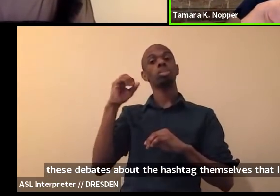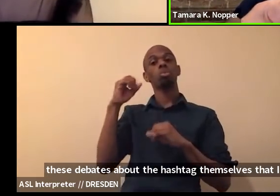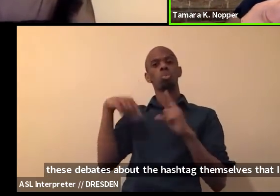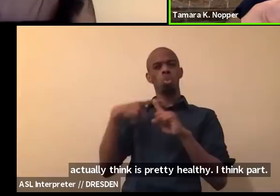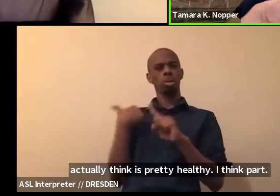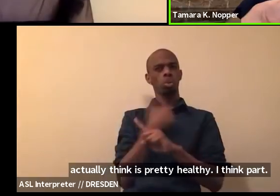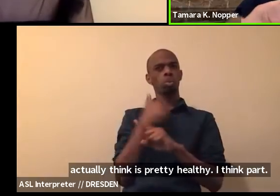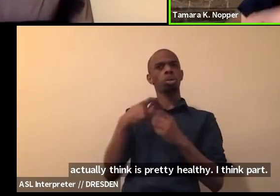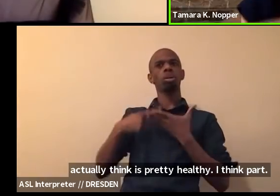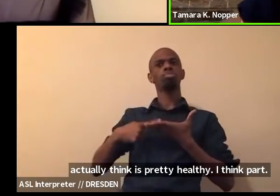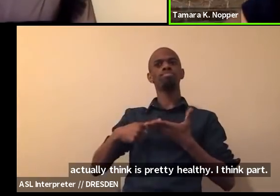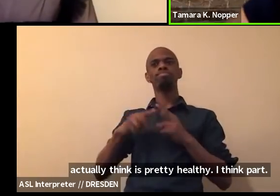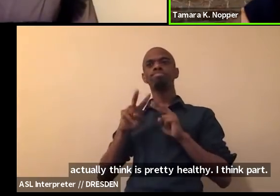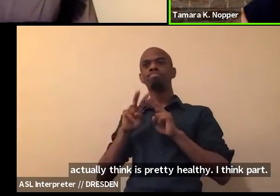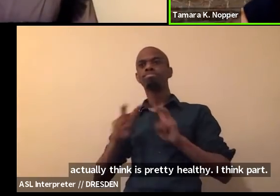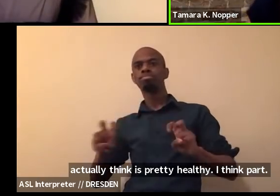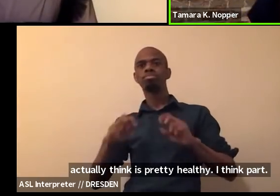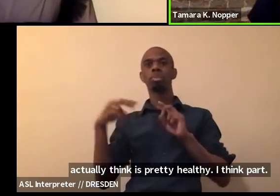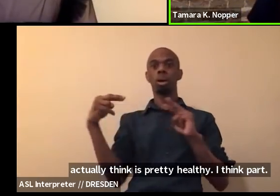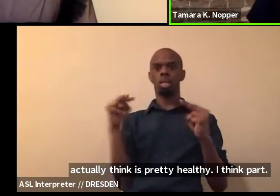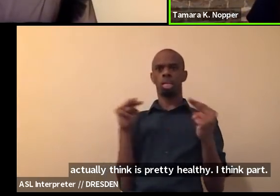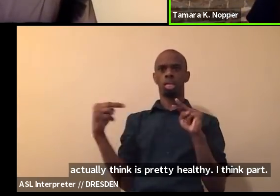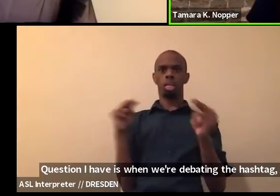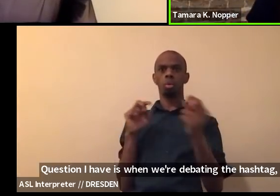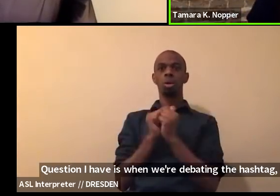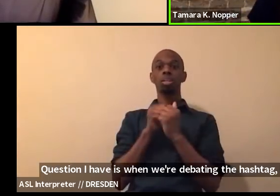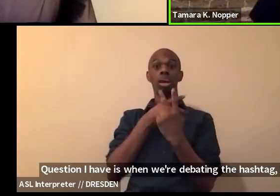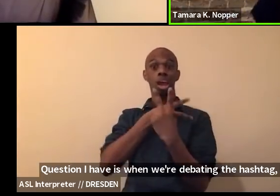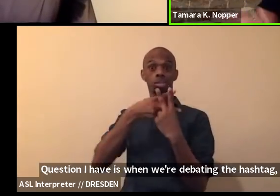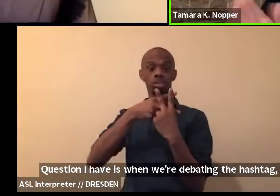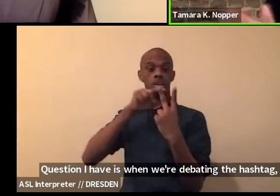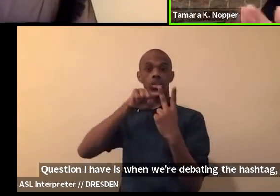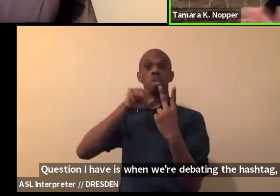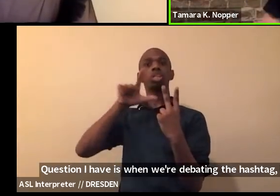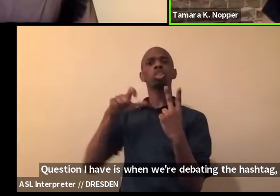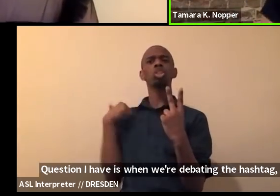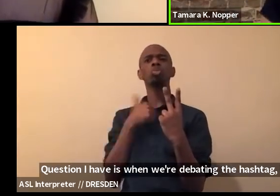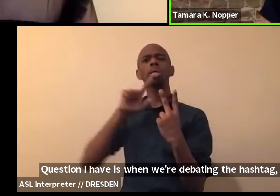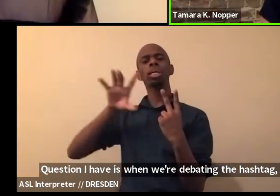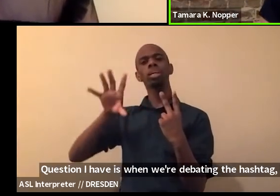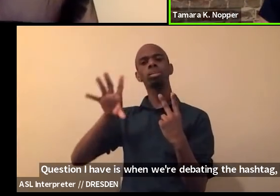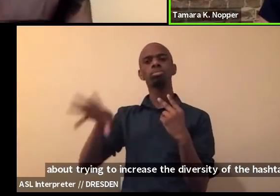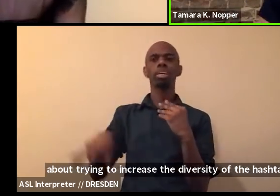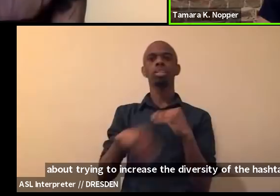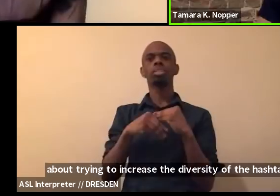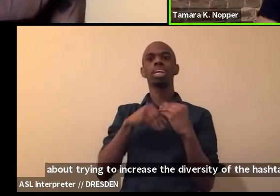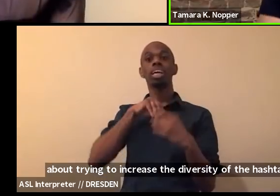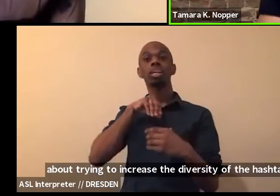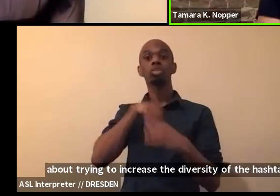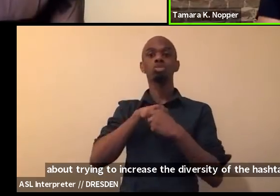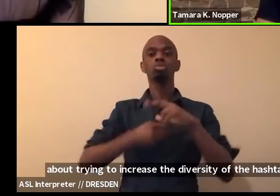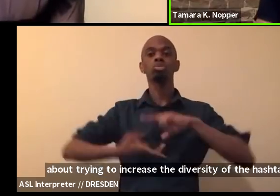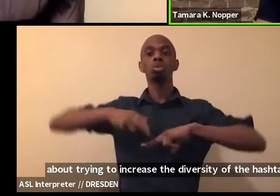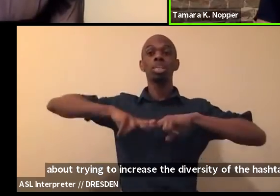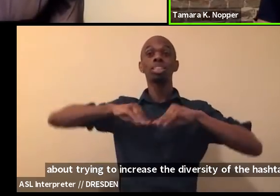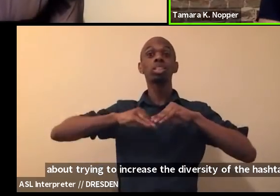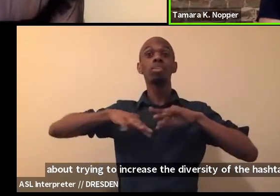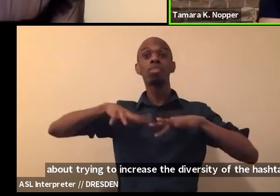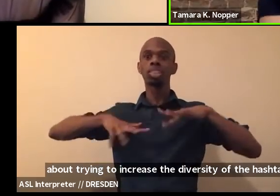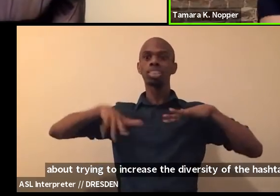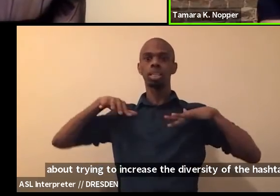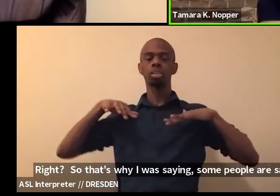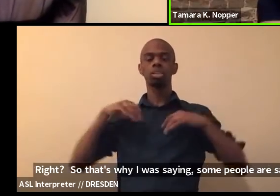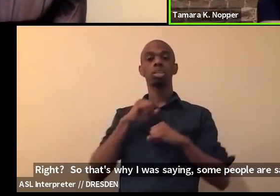hashtag, is it about trying to increase the diversity of the hashtag, right? And so that's why I was saying, like, some people are saying, oh, you stop Asian hate instead of